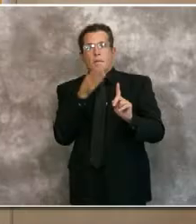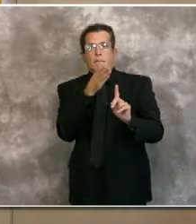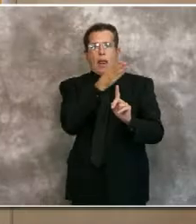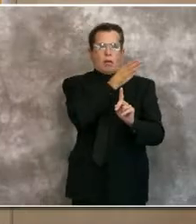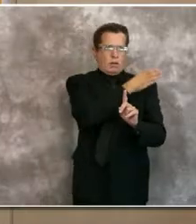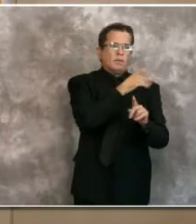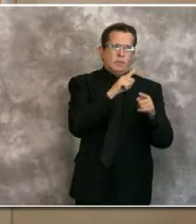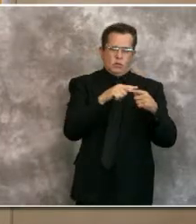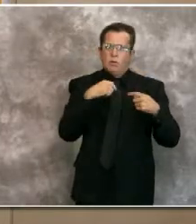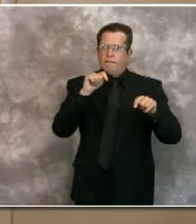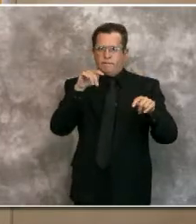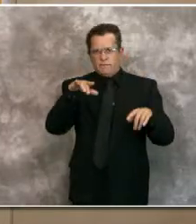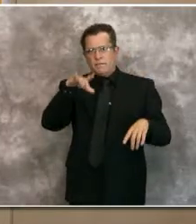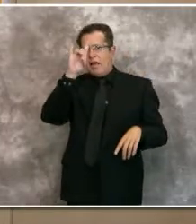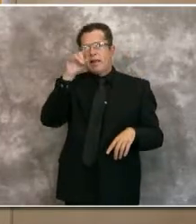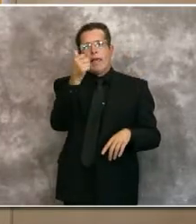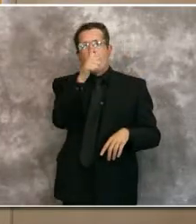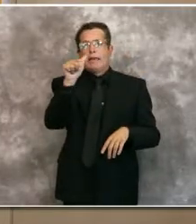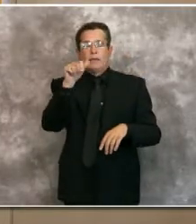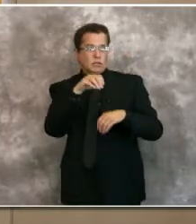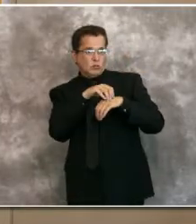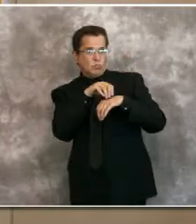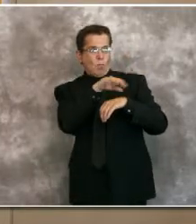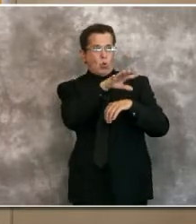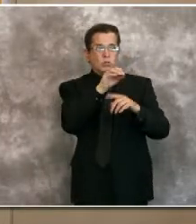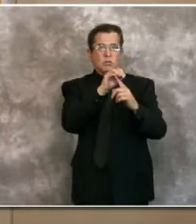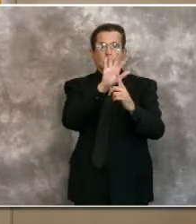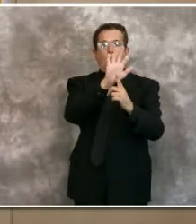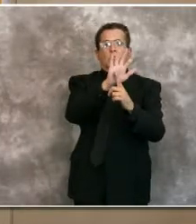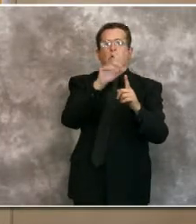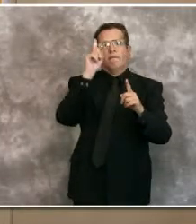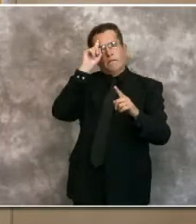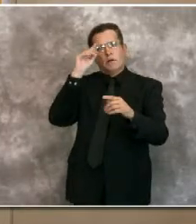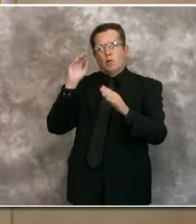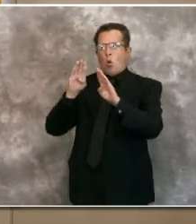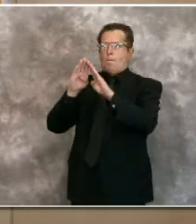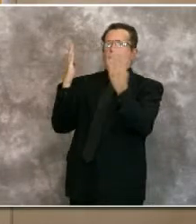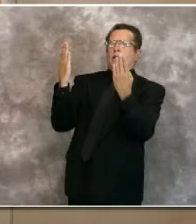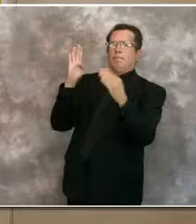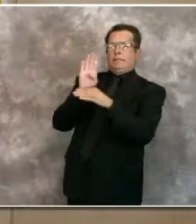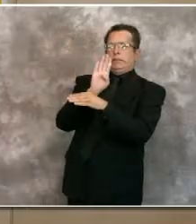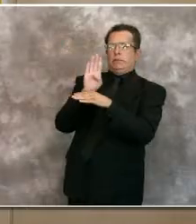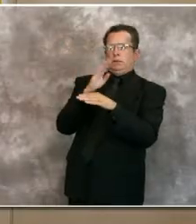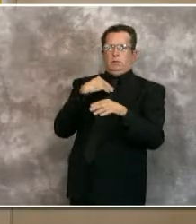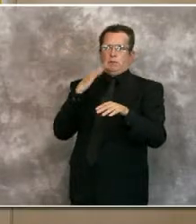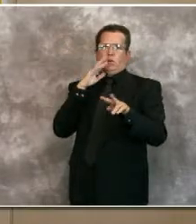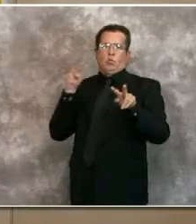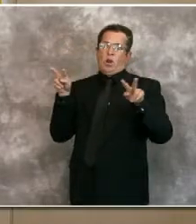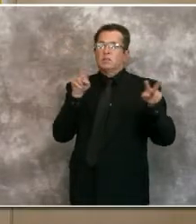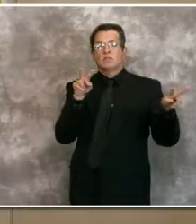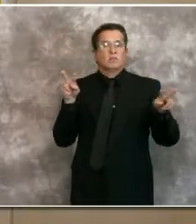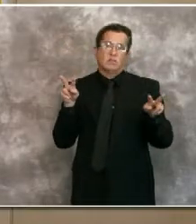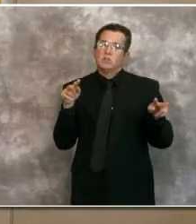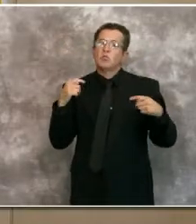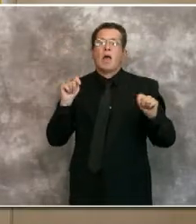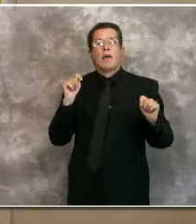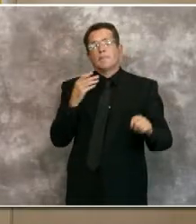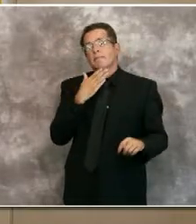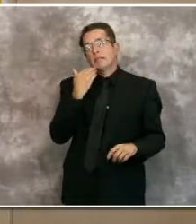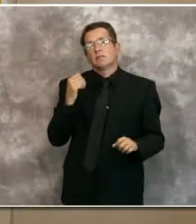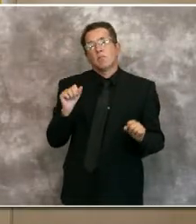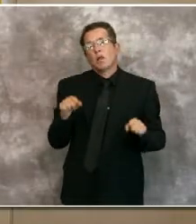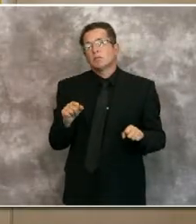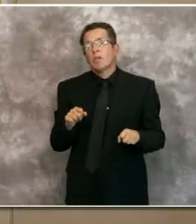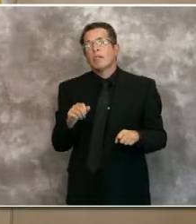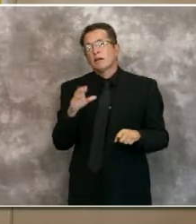marry up any exposures to the reopening of various businesses. So we try to do that as well with the